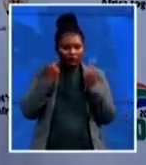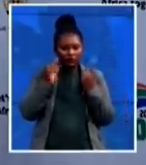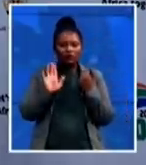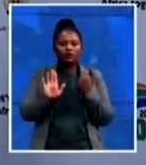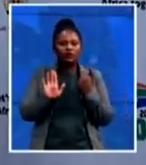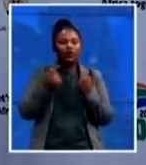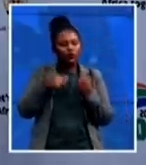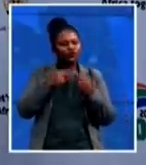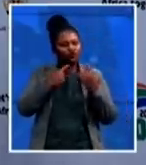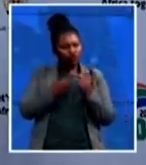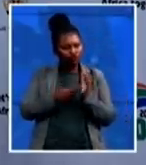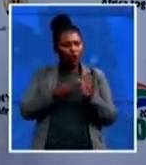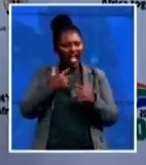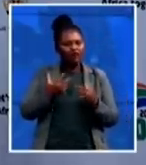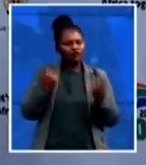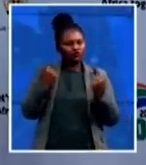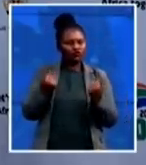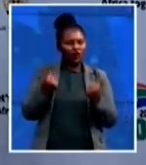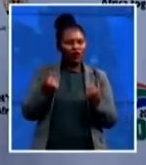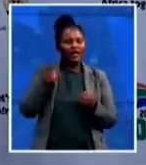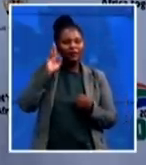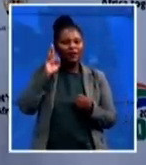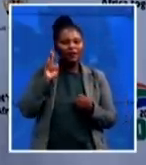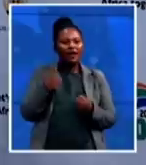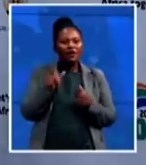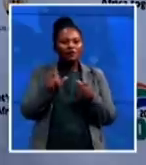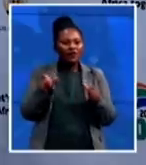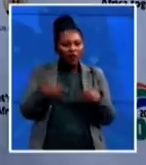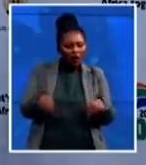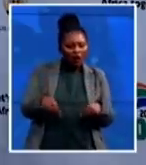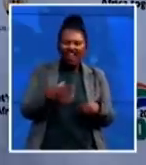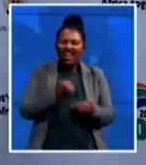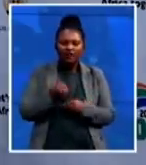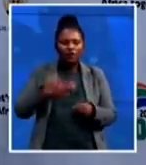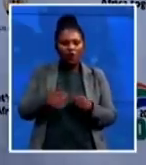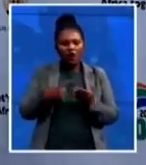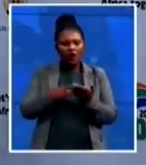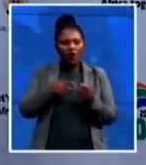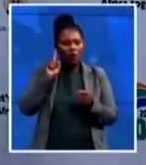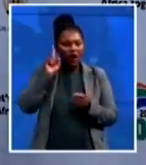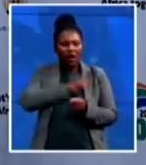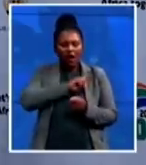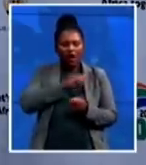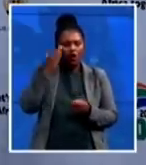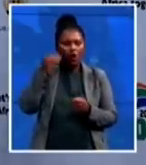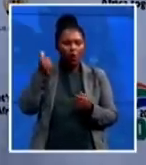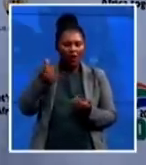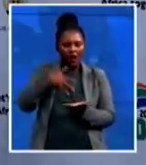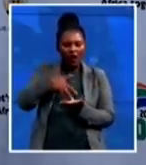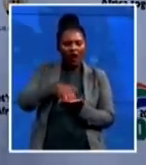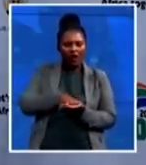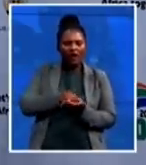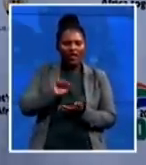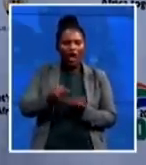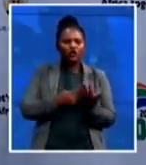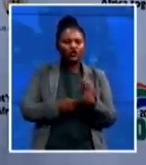engage, because their weaknesses will be exposed. I want to repeat this. Cowards don't like to engage, because